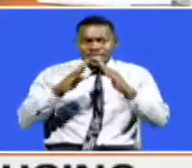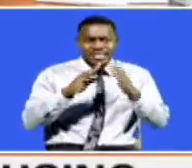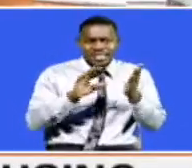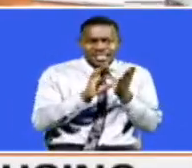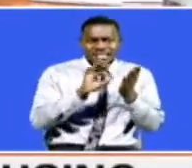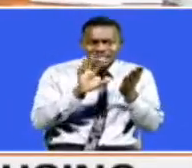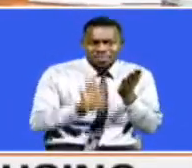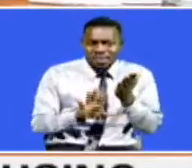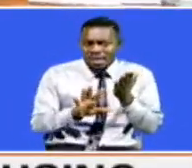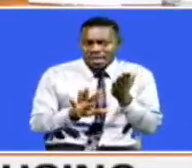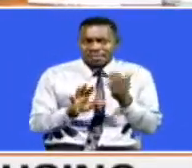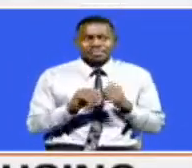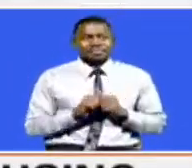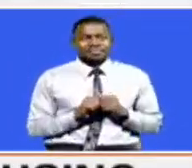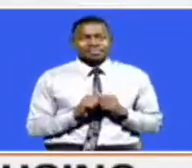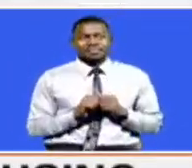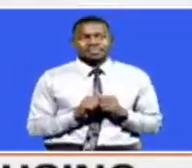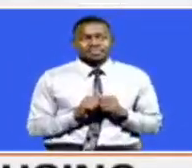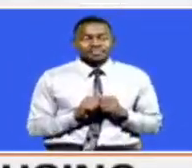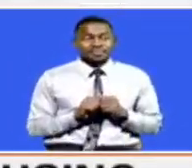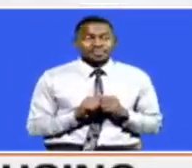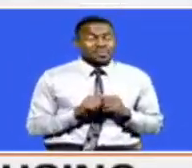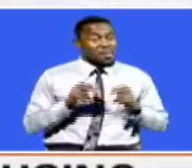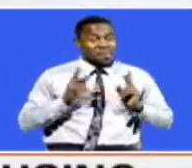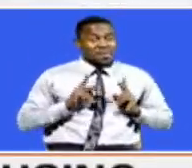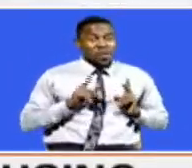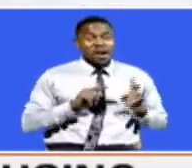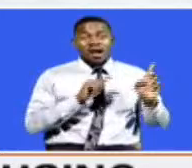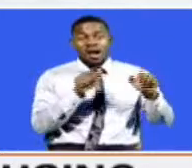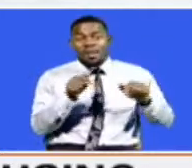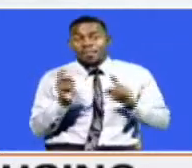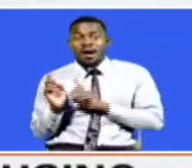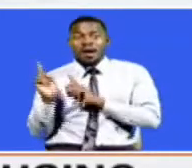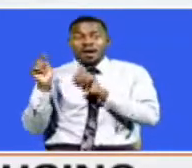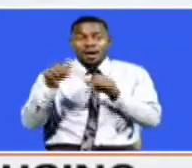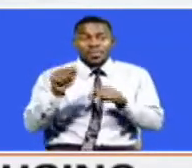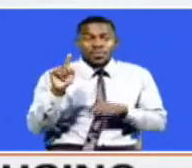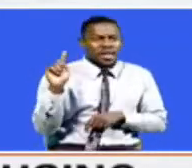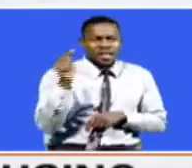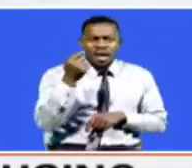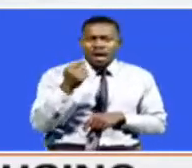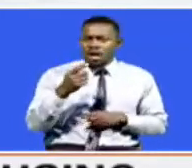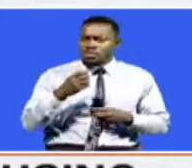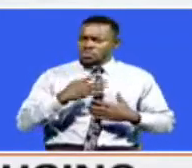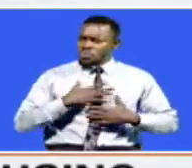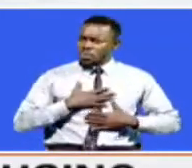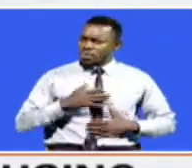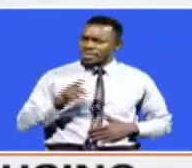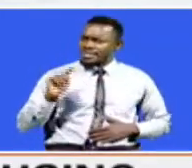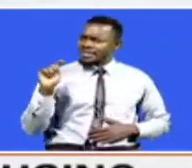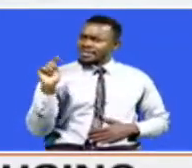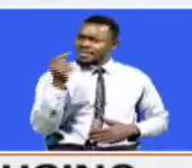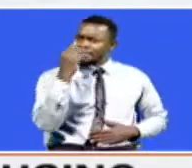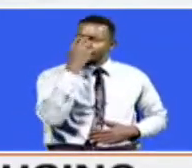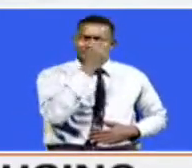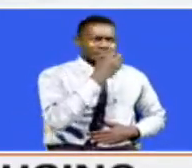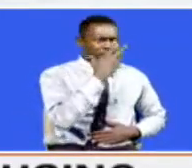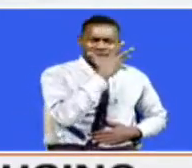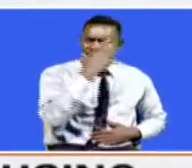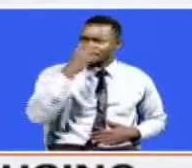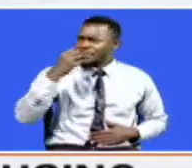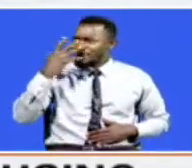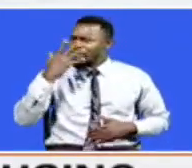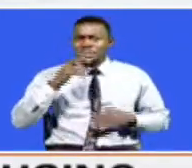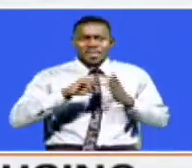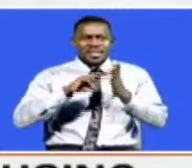decent housing for Kenyans. People will come to Kenya and they will not recognize. We will have transformed